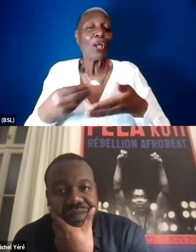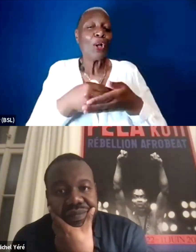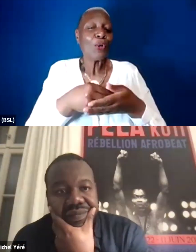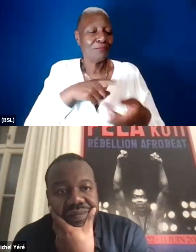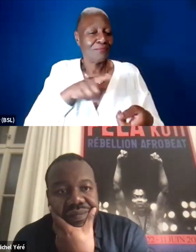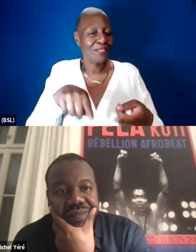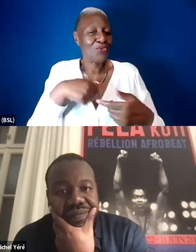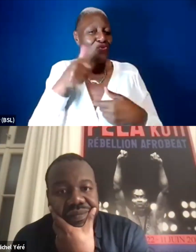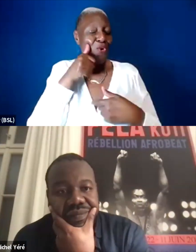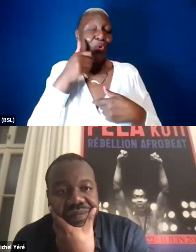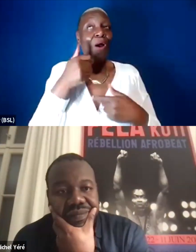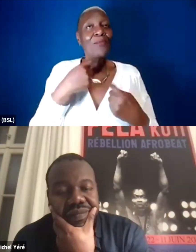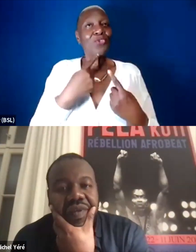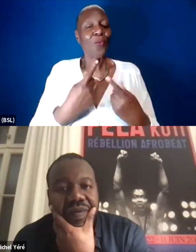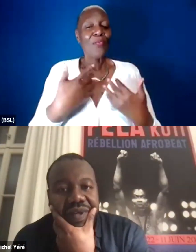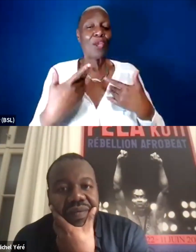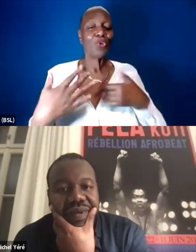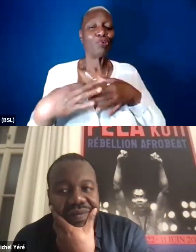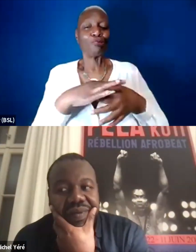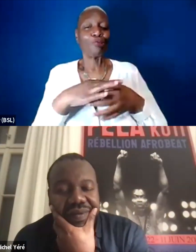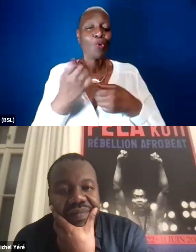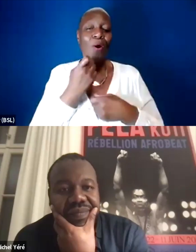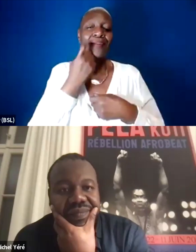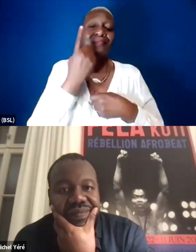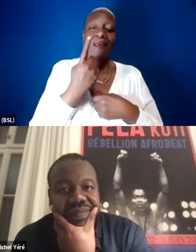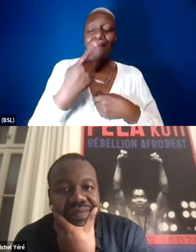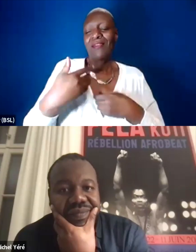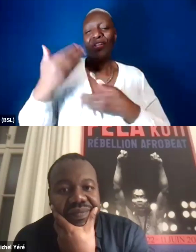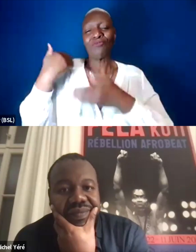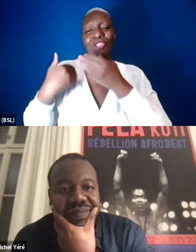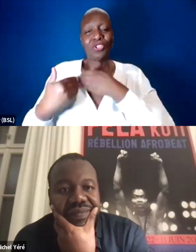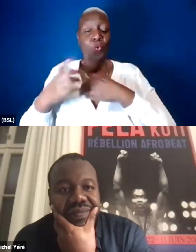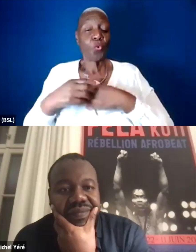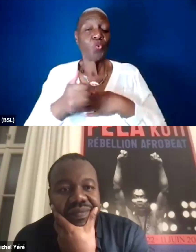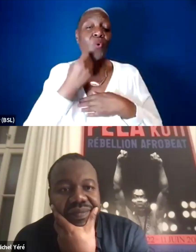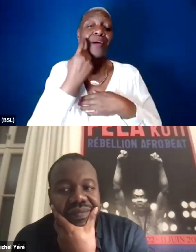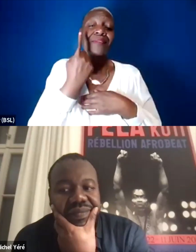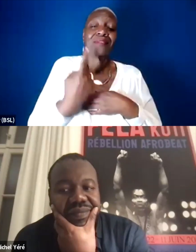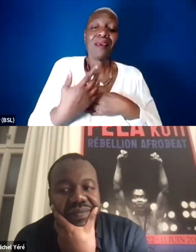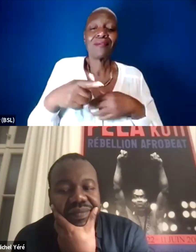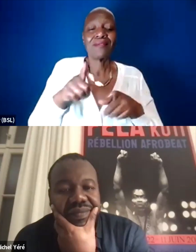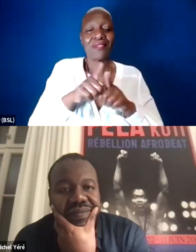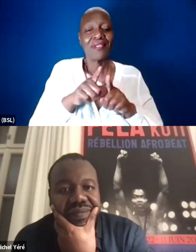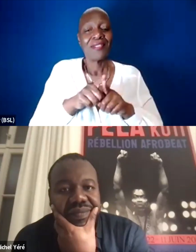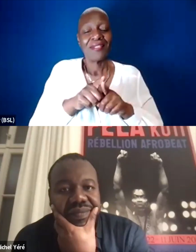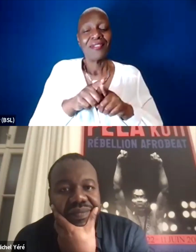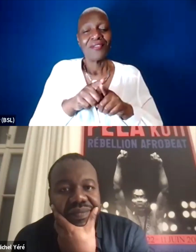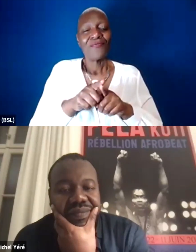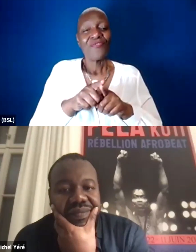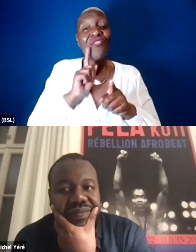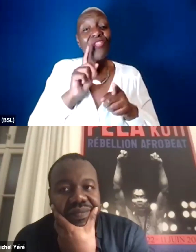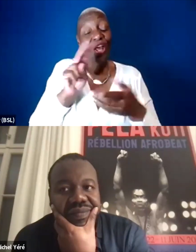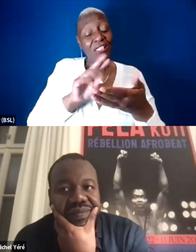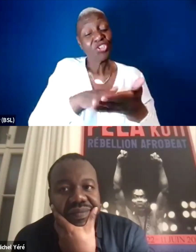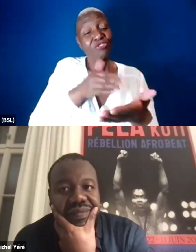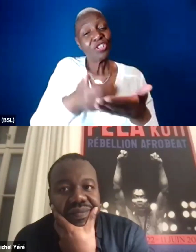you are acquainted with this literary tradition, or you're trying to show that you're acquainted with the literary tradition that you are a